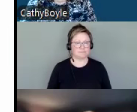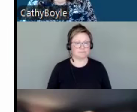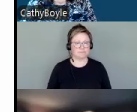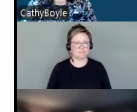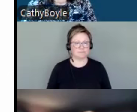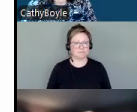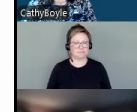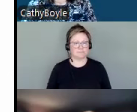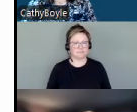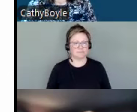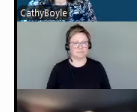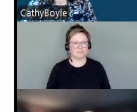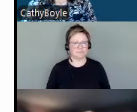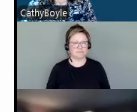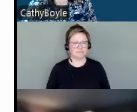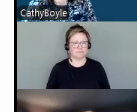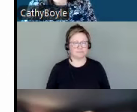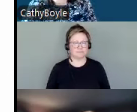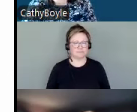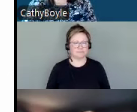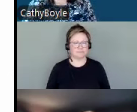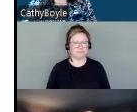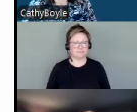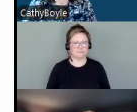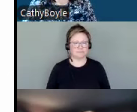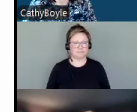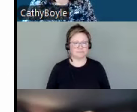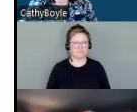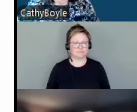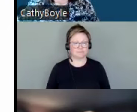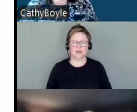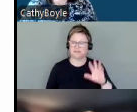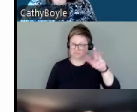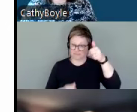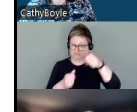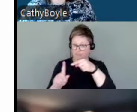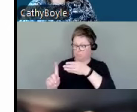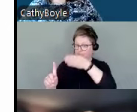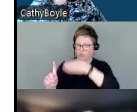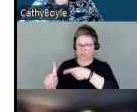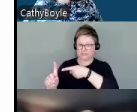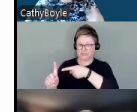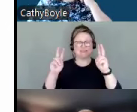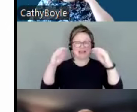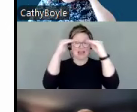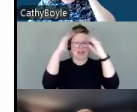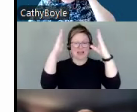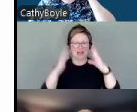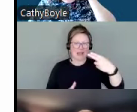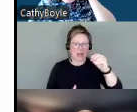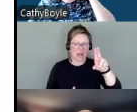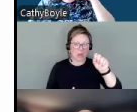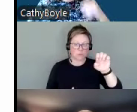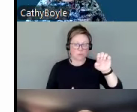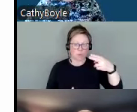Okay. Now they are a household of one, but they may need a two-bedroom